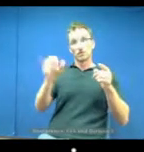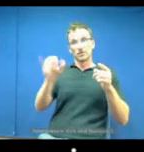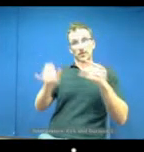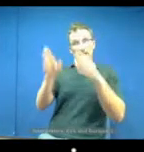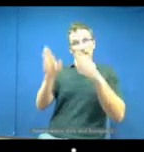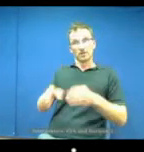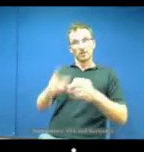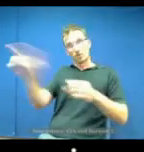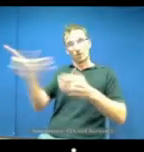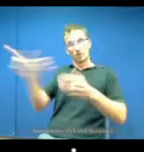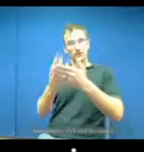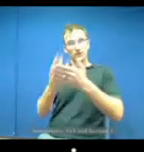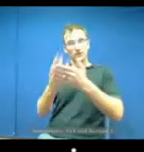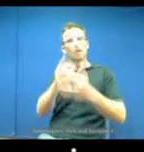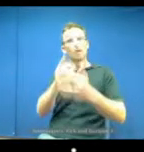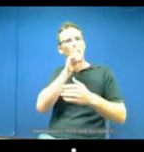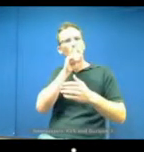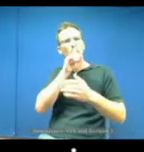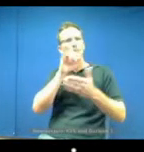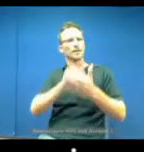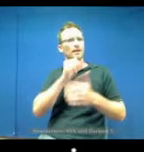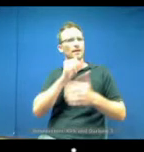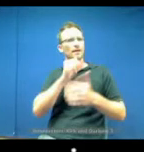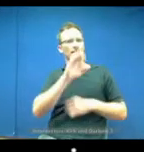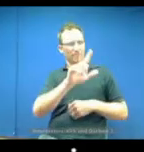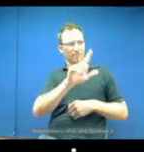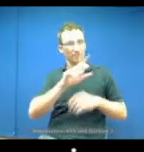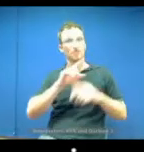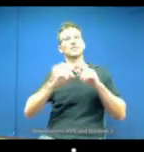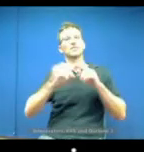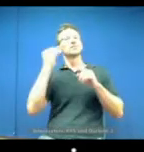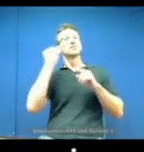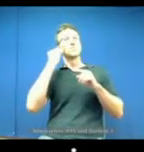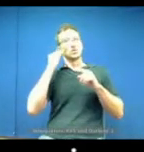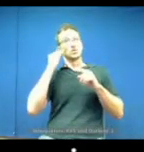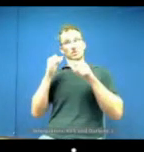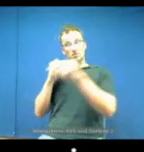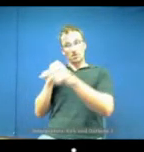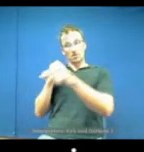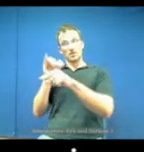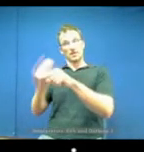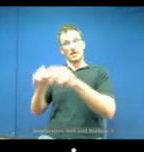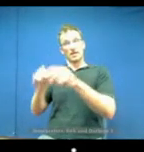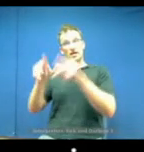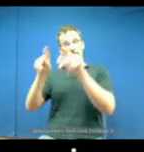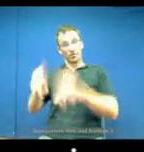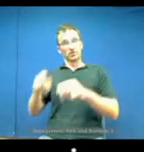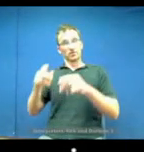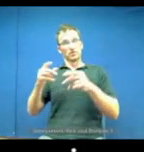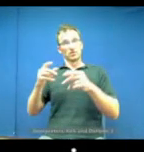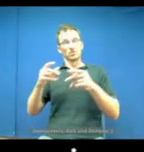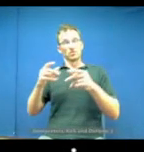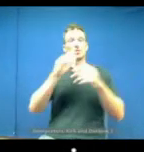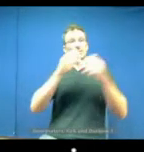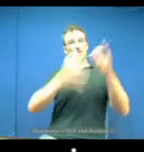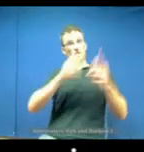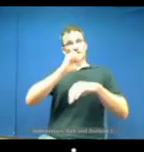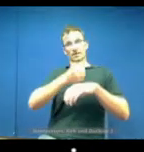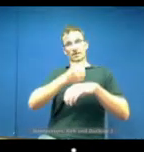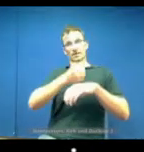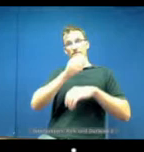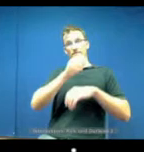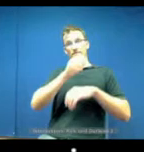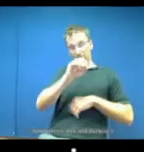jail. But if the abuser violates a civil court order, he may be sent to jail for that violation.